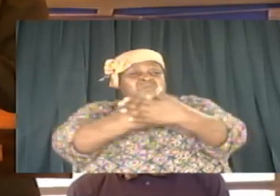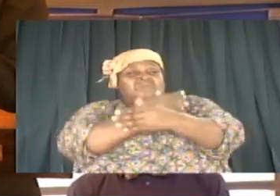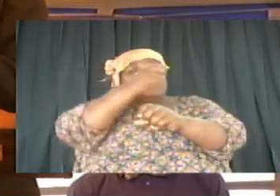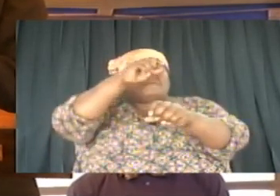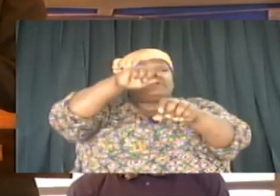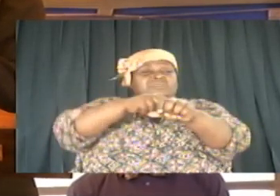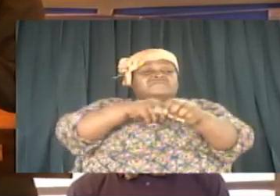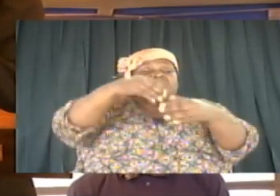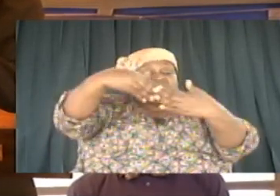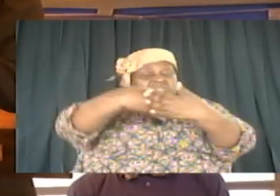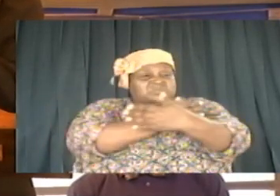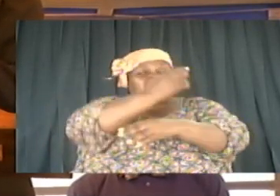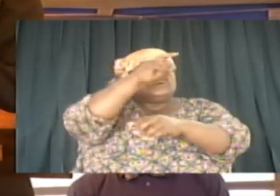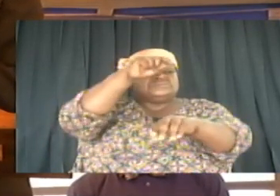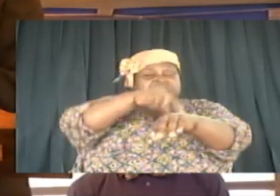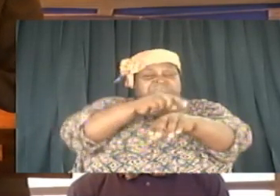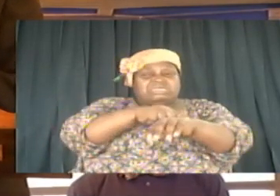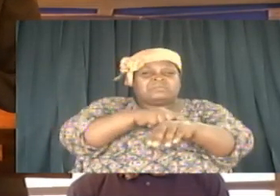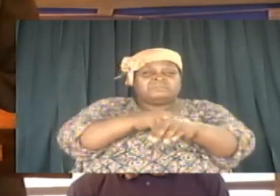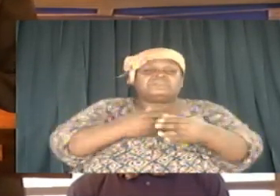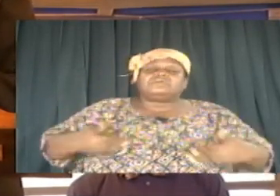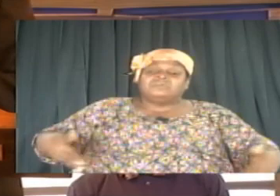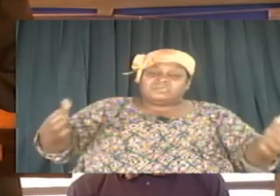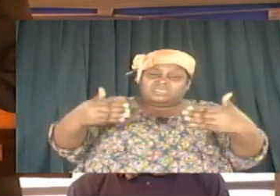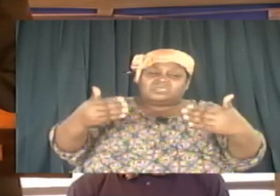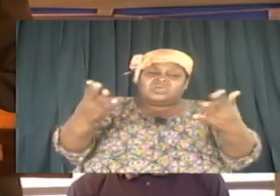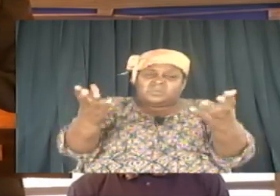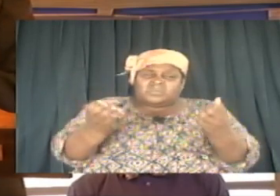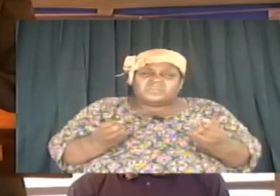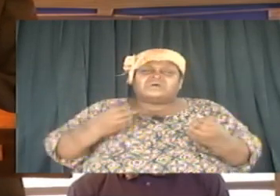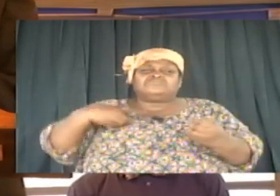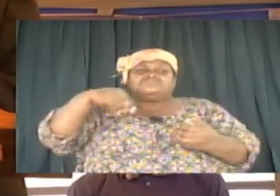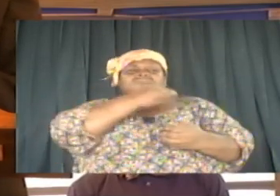eat today. Here is what I'm going to ask us to do.